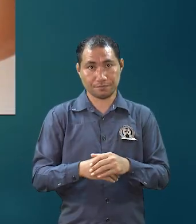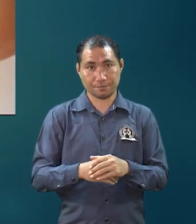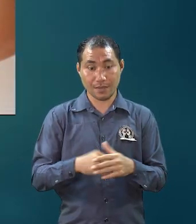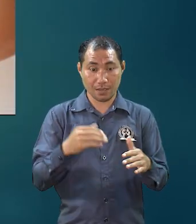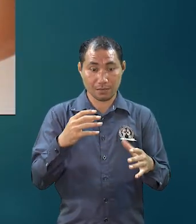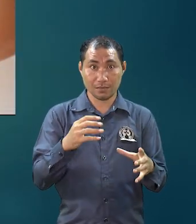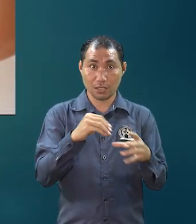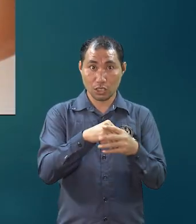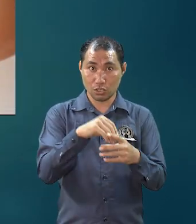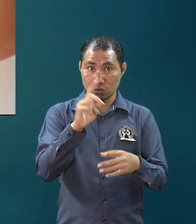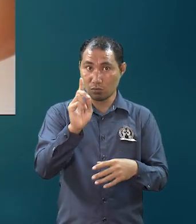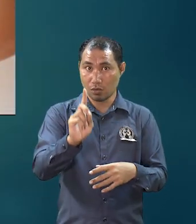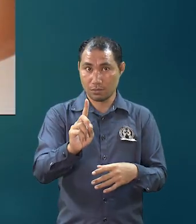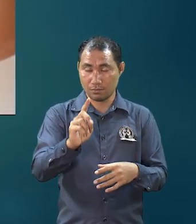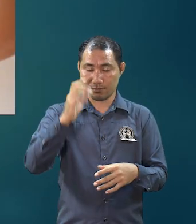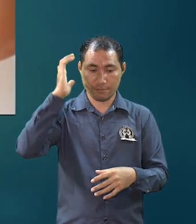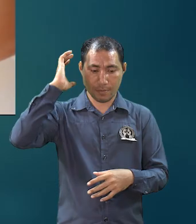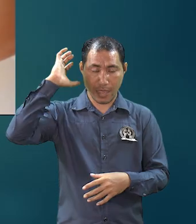bathing.